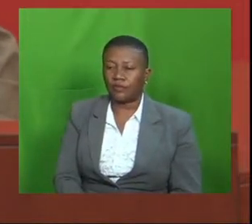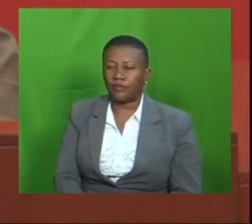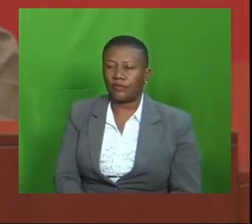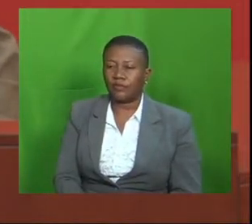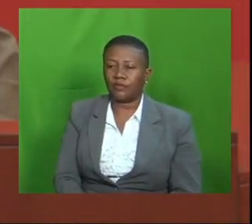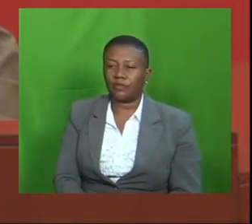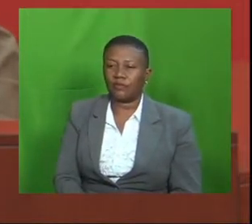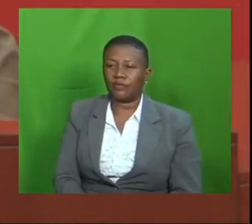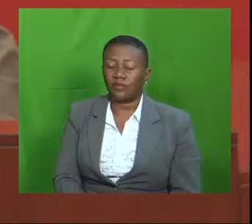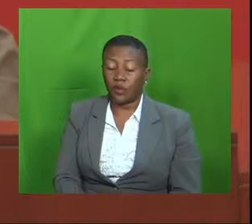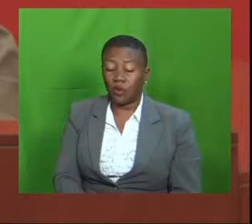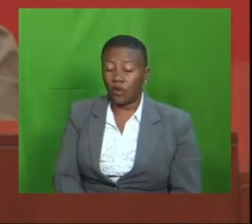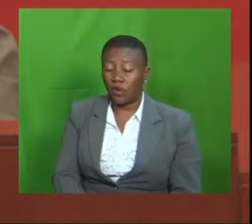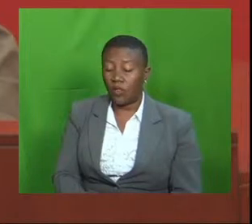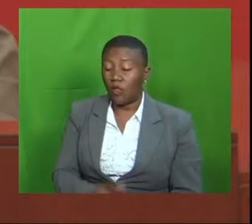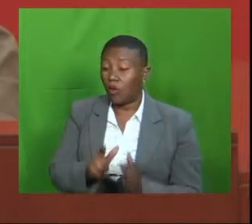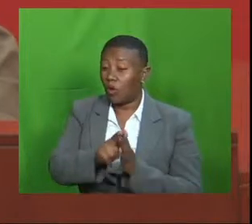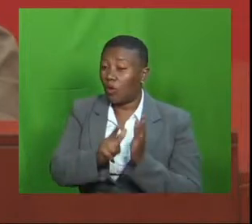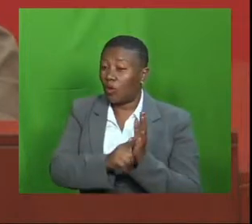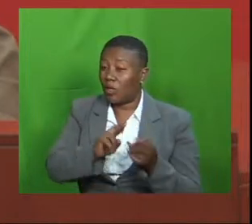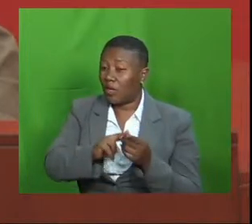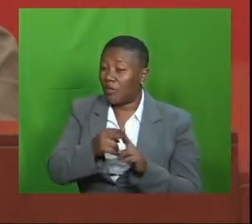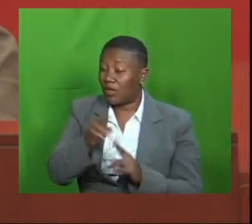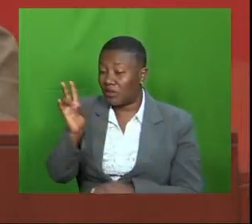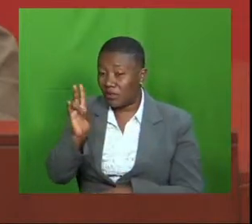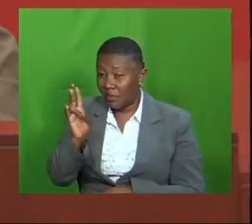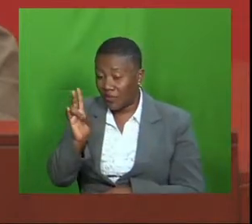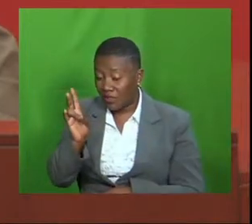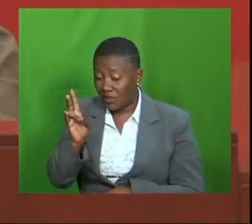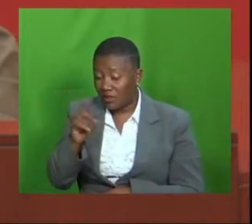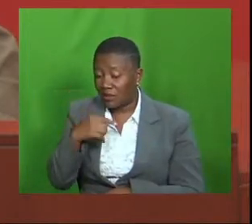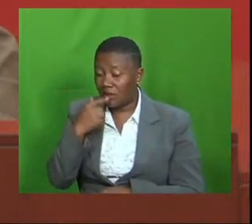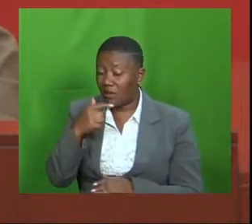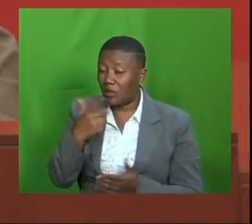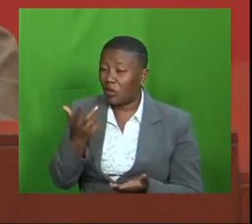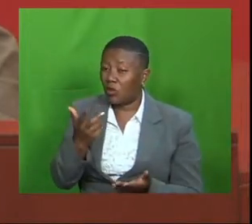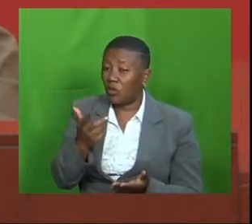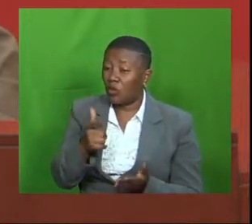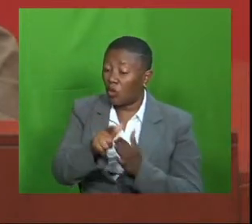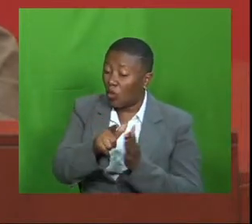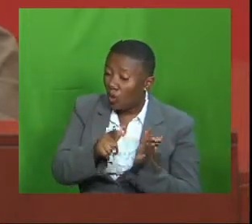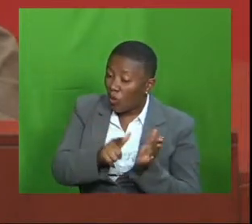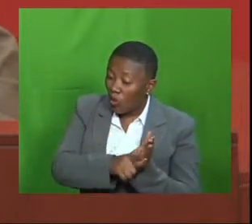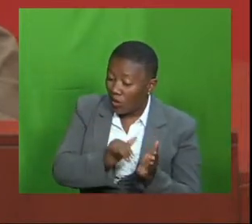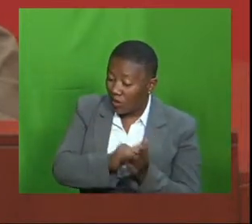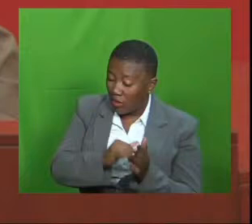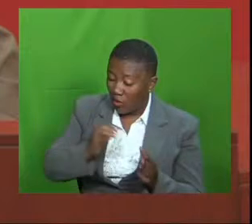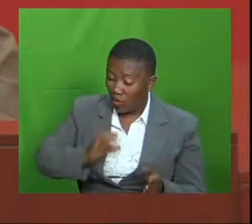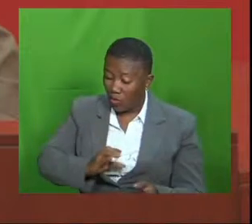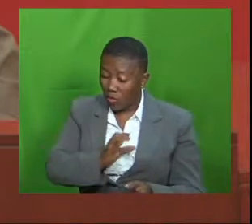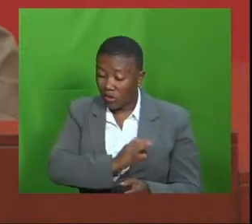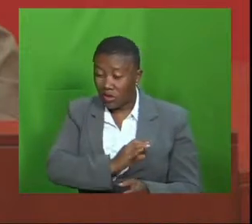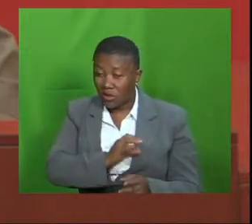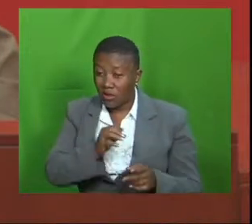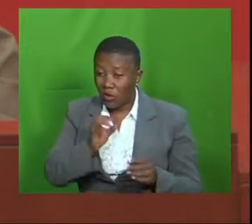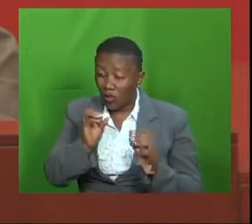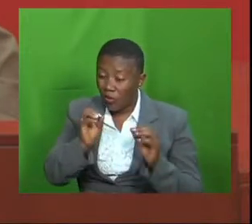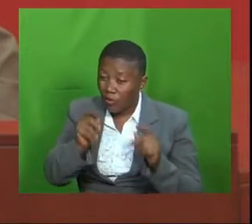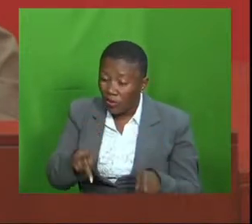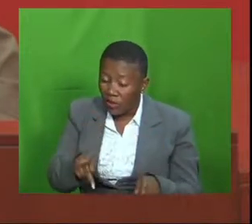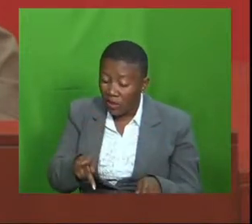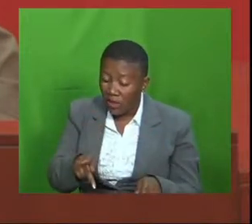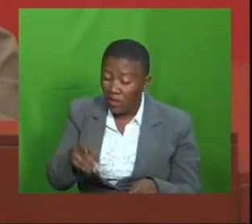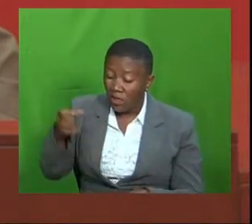Order 7 defines a standing committee, like the Committee of Privileges, as a committee